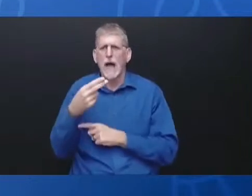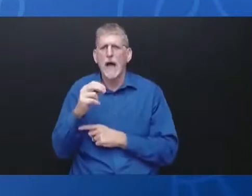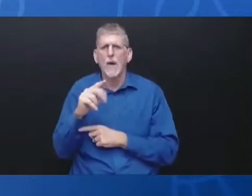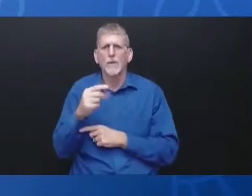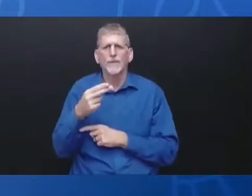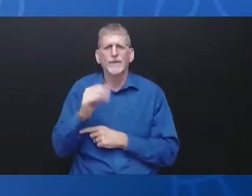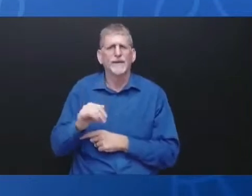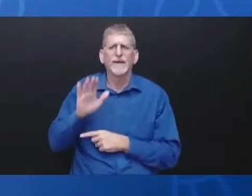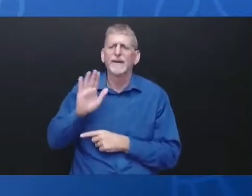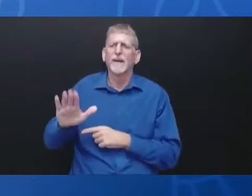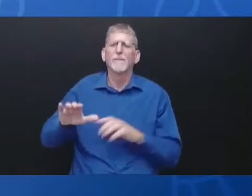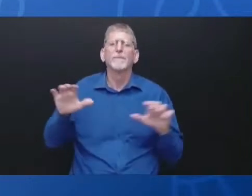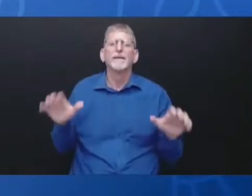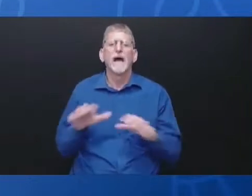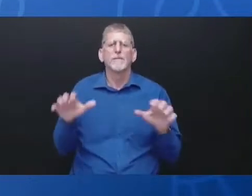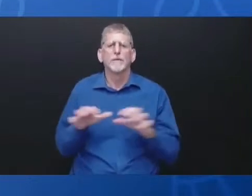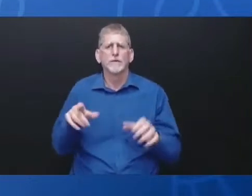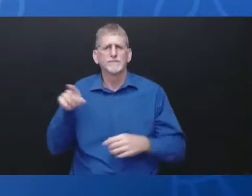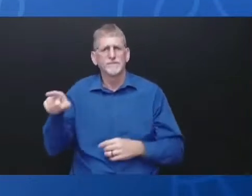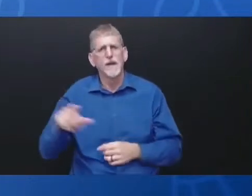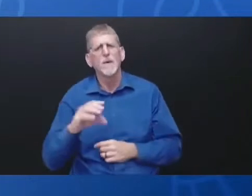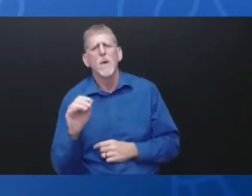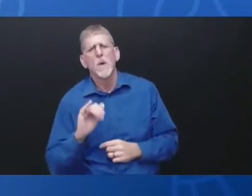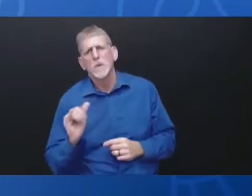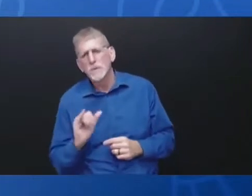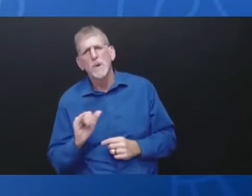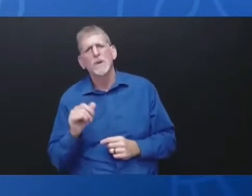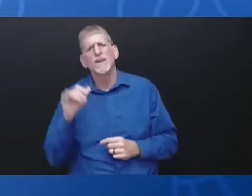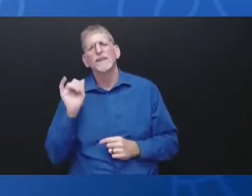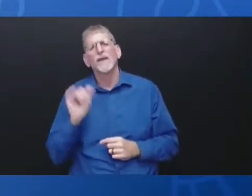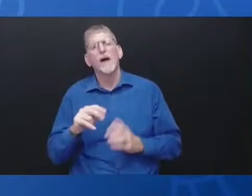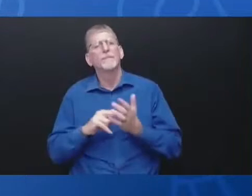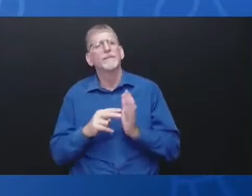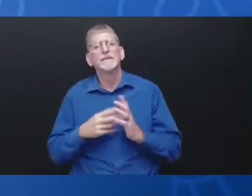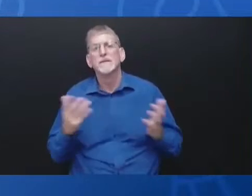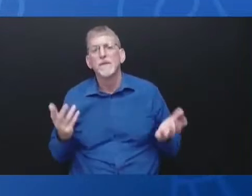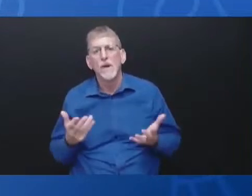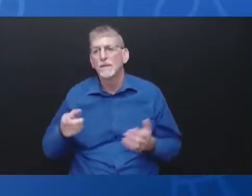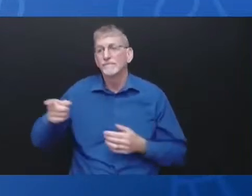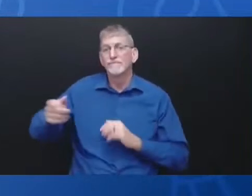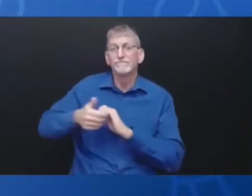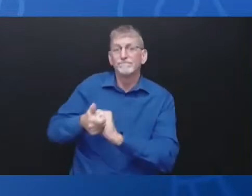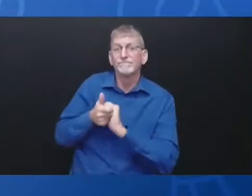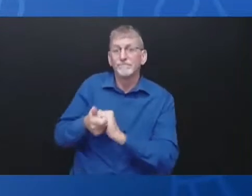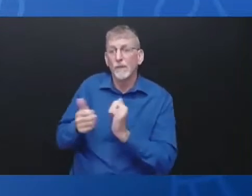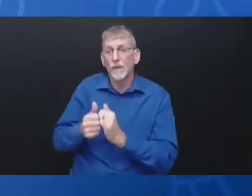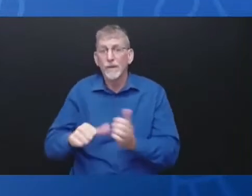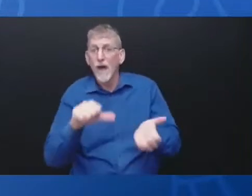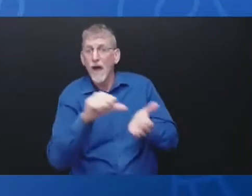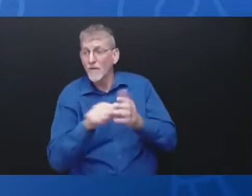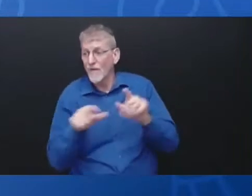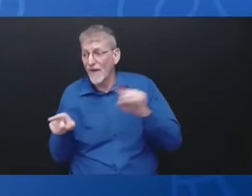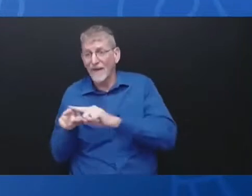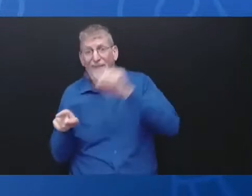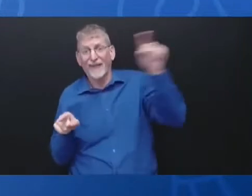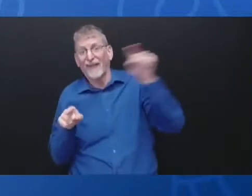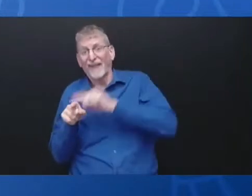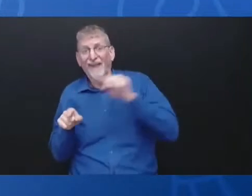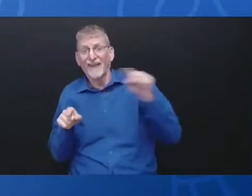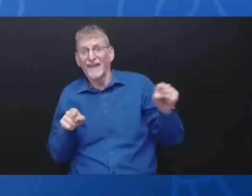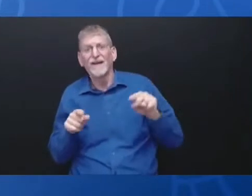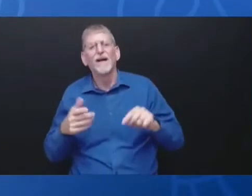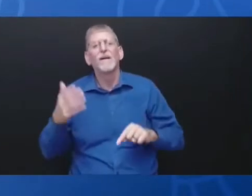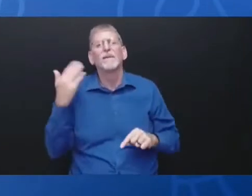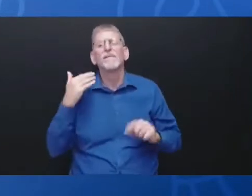a conjunction in that dynamic with Iran, that the days of pinprick responses where we allow that to